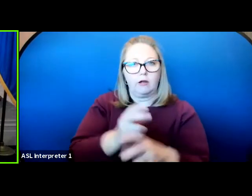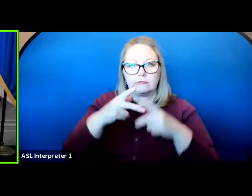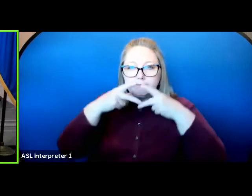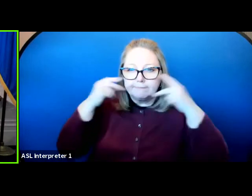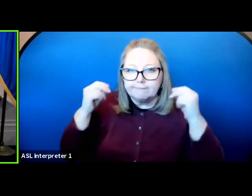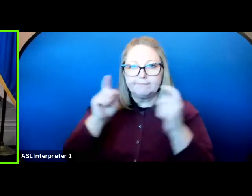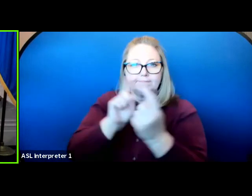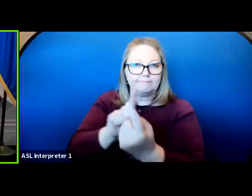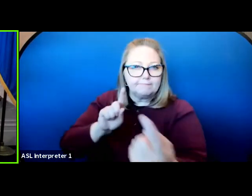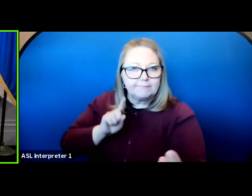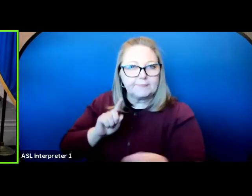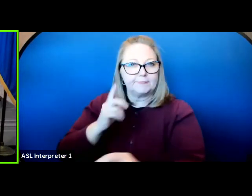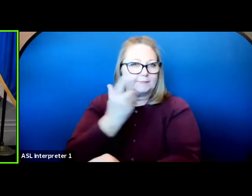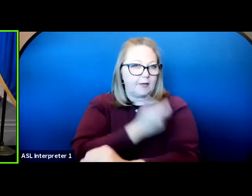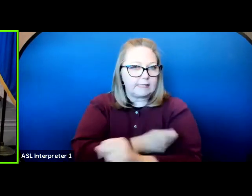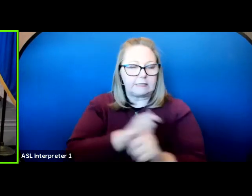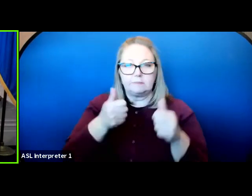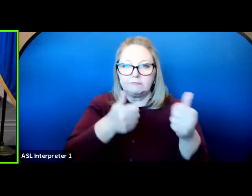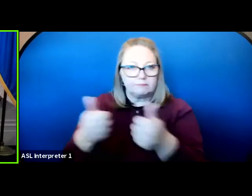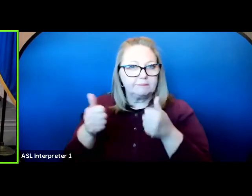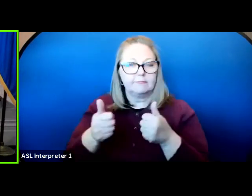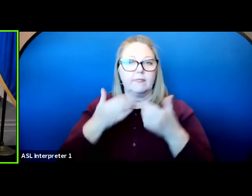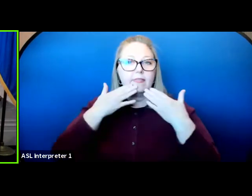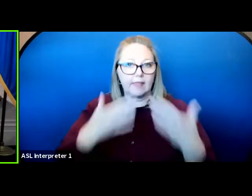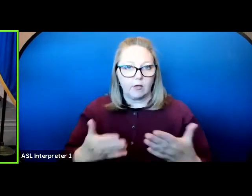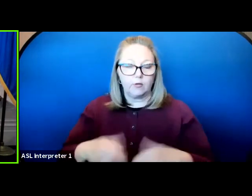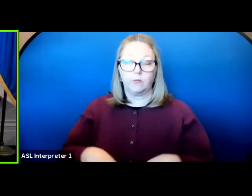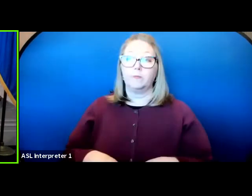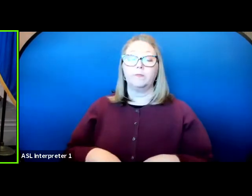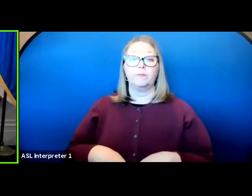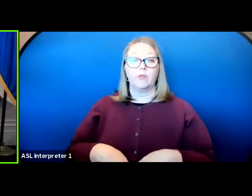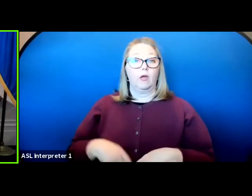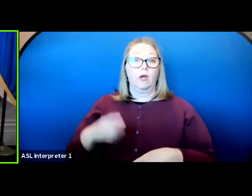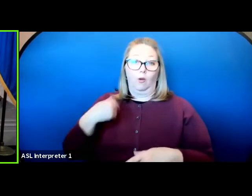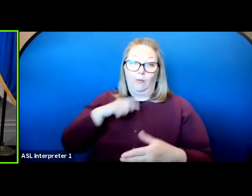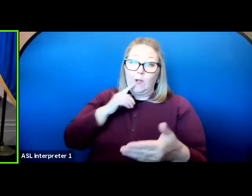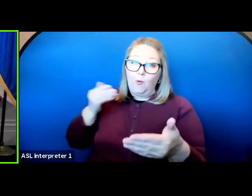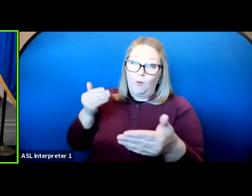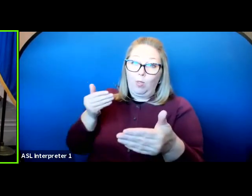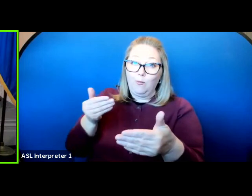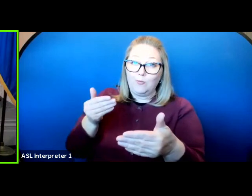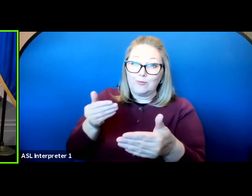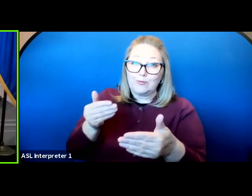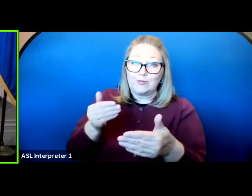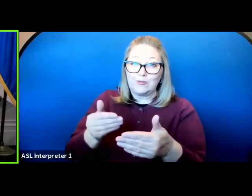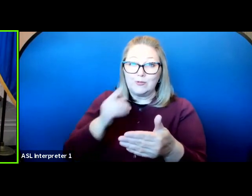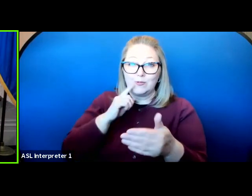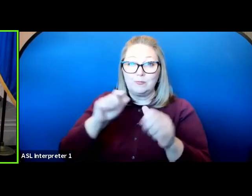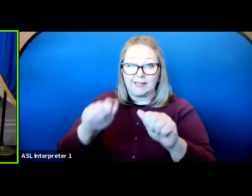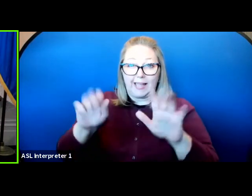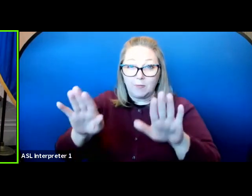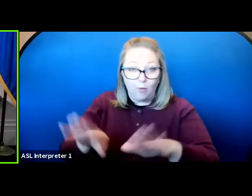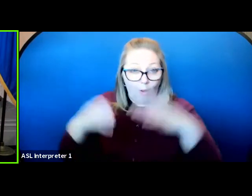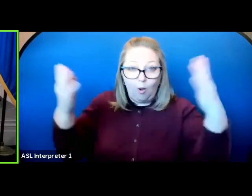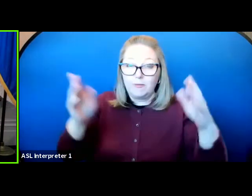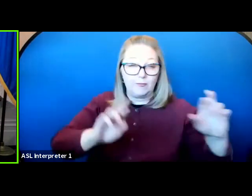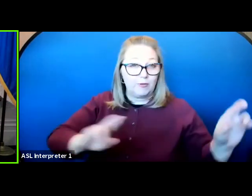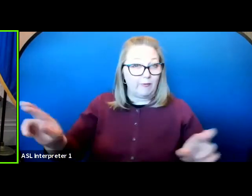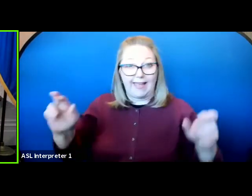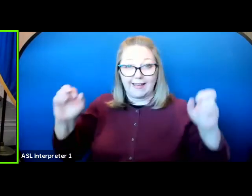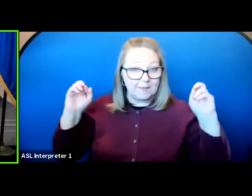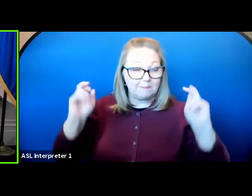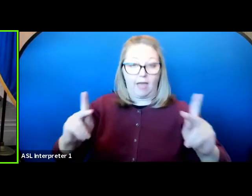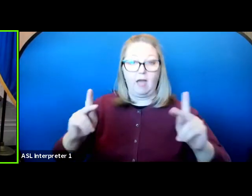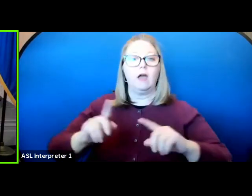fast as our federal allocation allows us. We are closer to the end than to beginning, but there is still a lot of work ahead. And